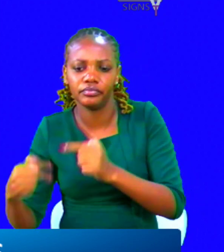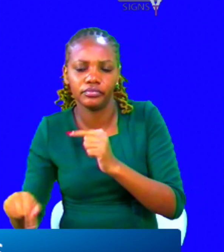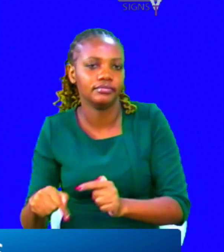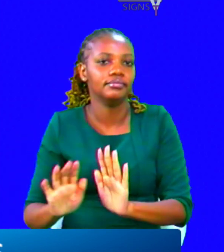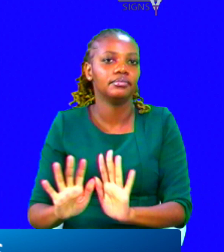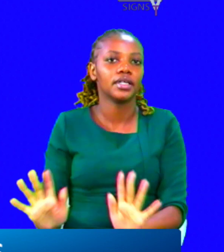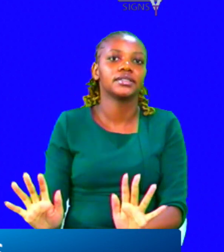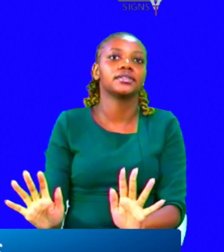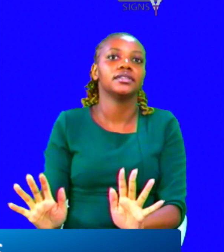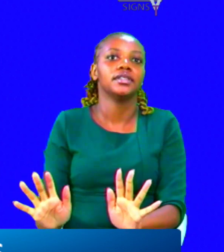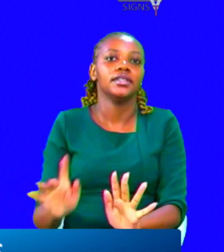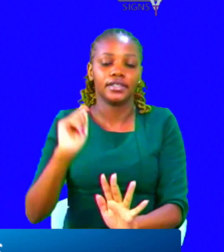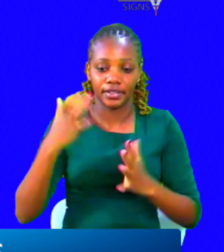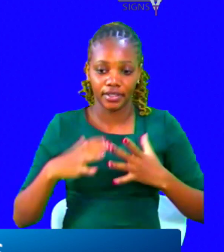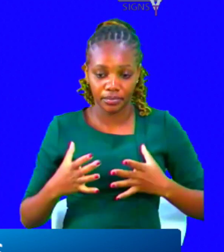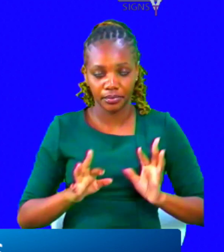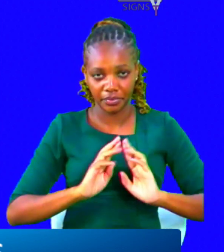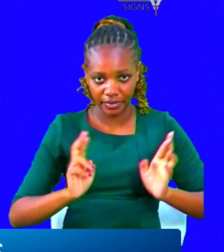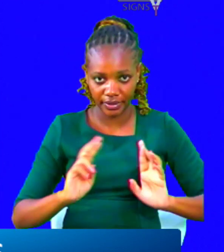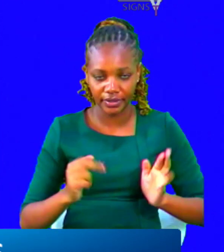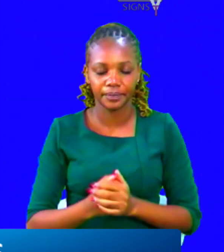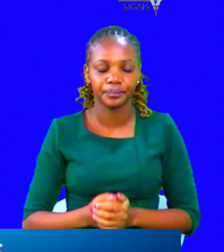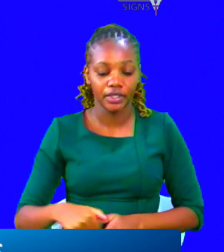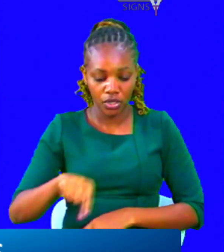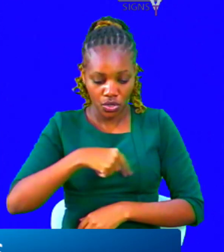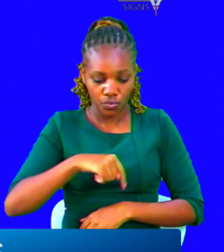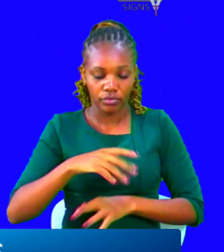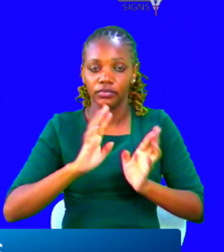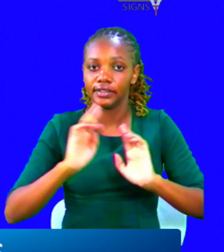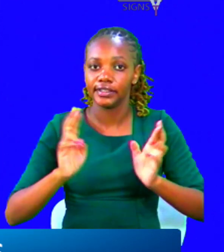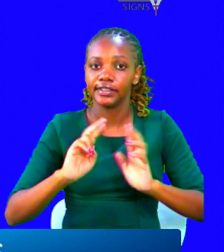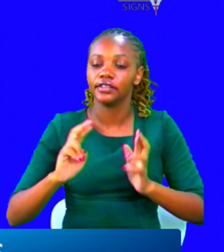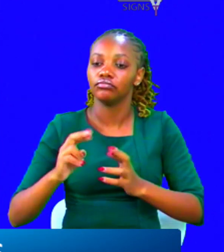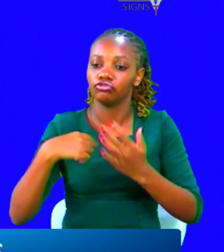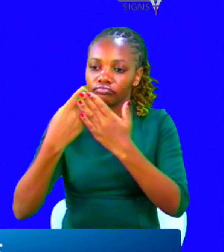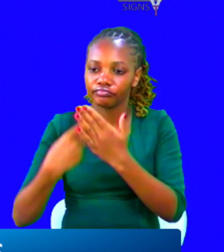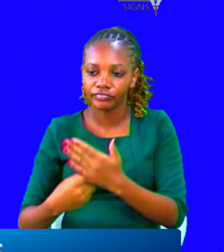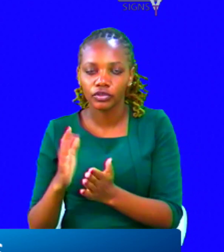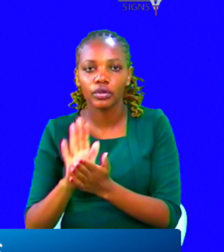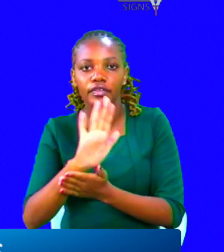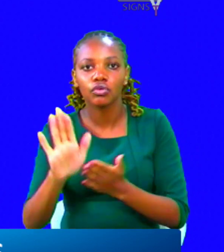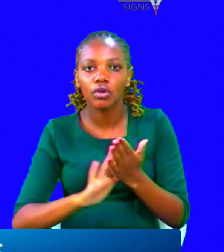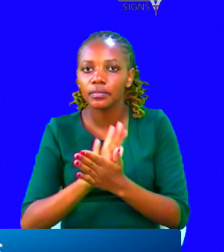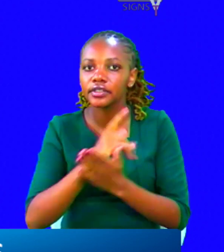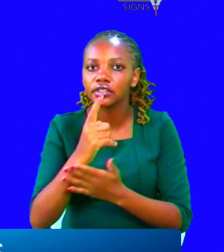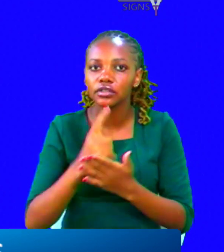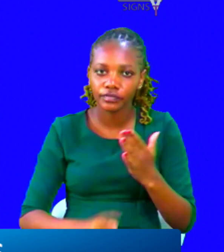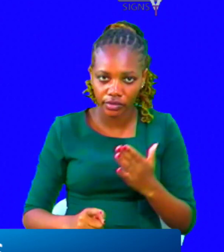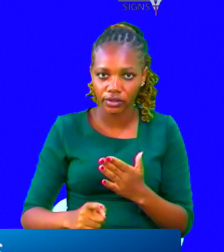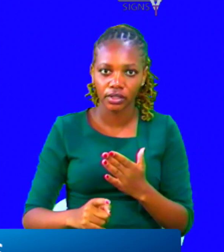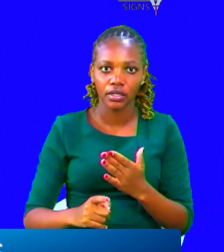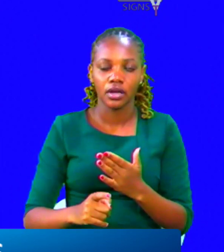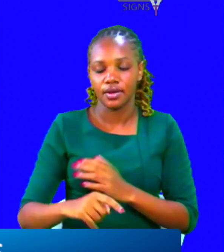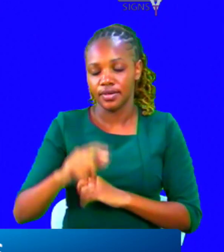fitina, basi Wakenya wako tayari. We are ready to engage with you on the basis